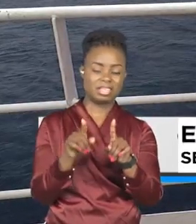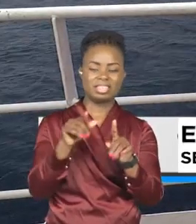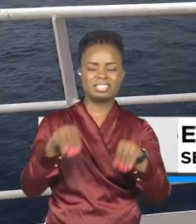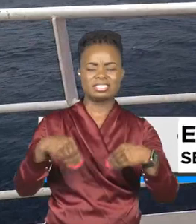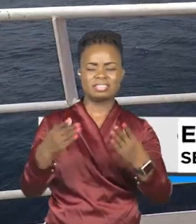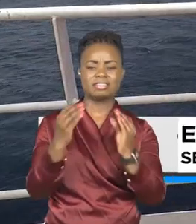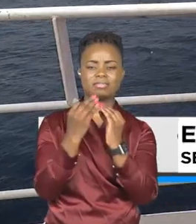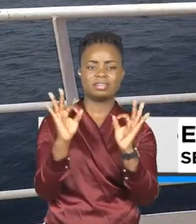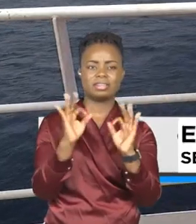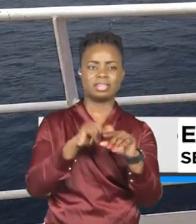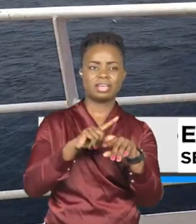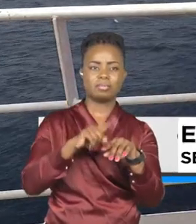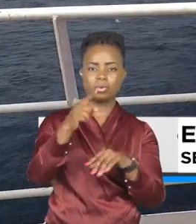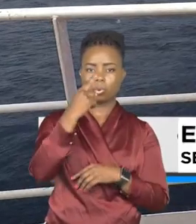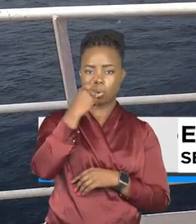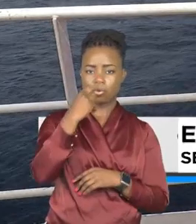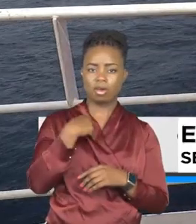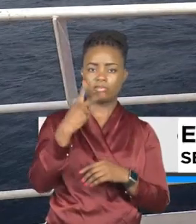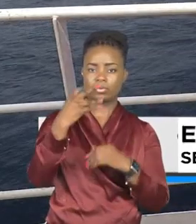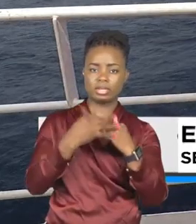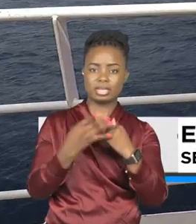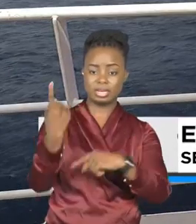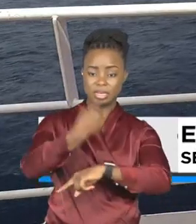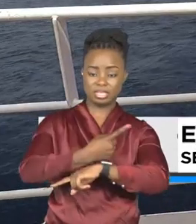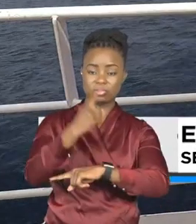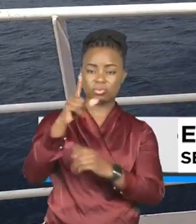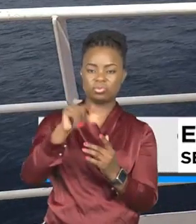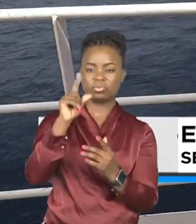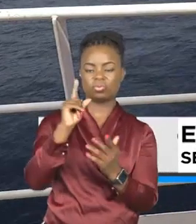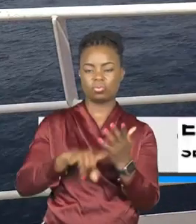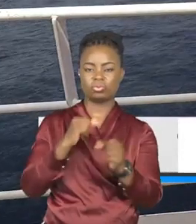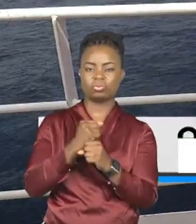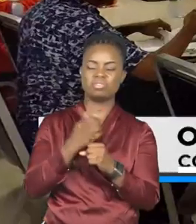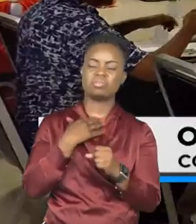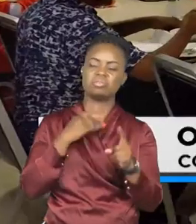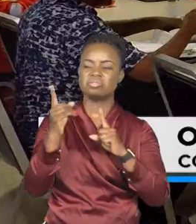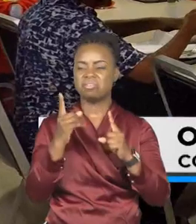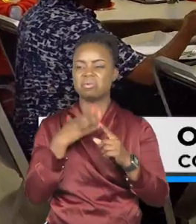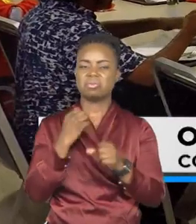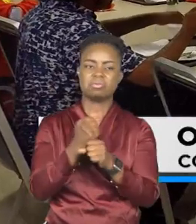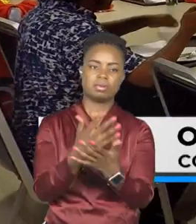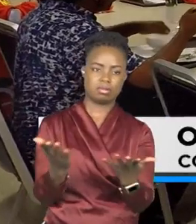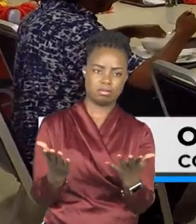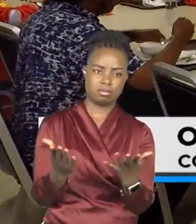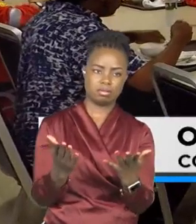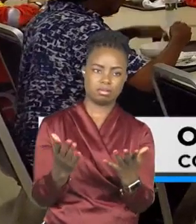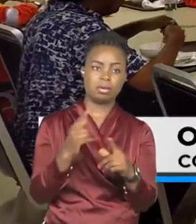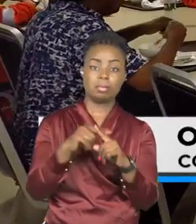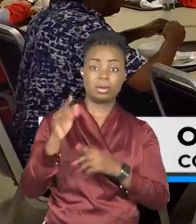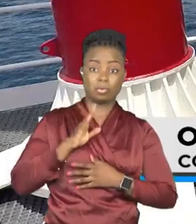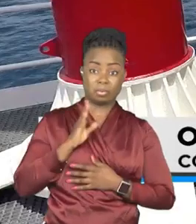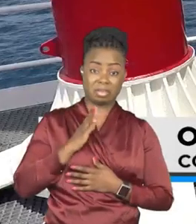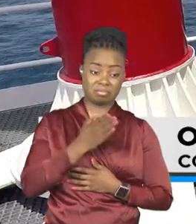freedom when you're at home. You have 28 days that we are free to choose what we're going to do, if you want to rest, want to travel. As for women on